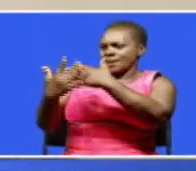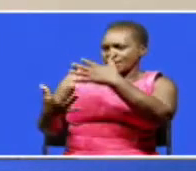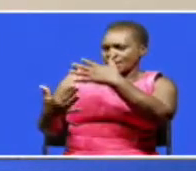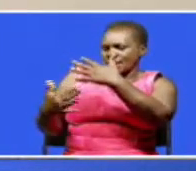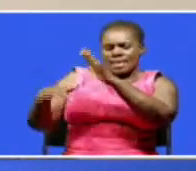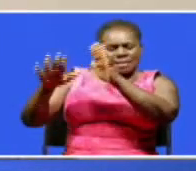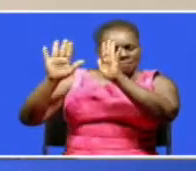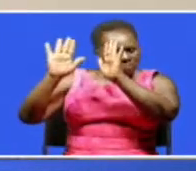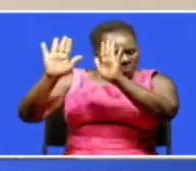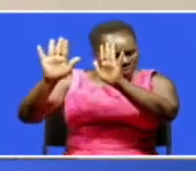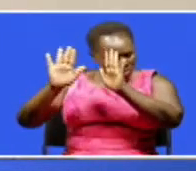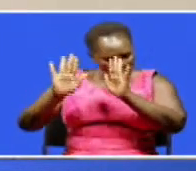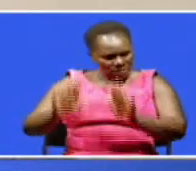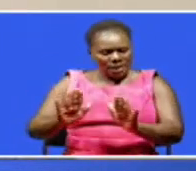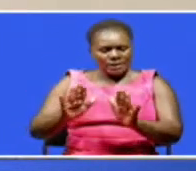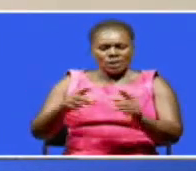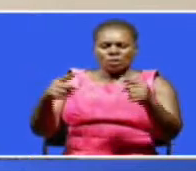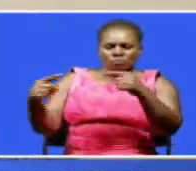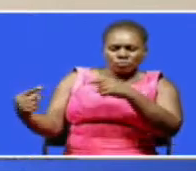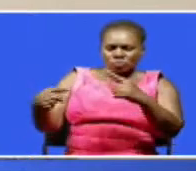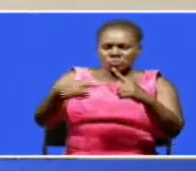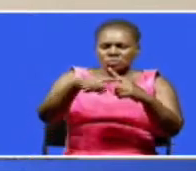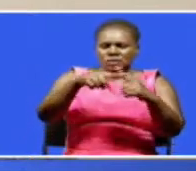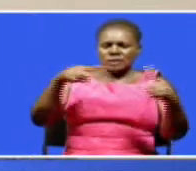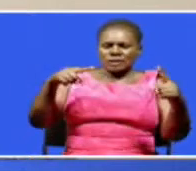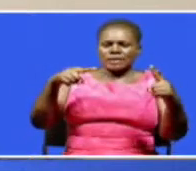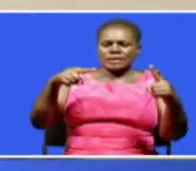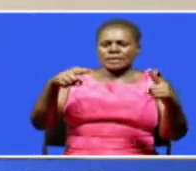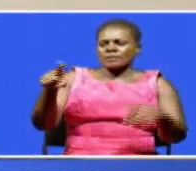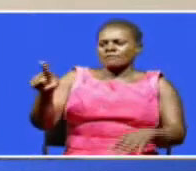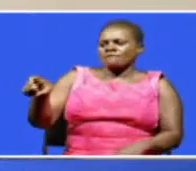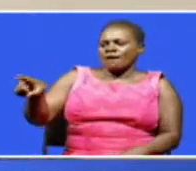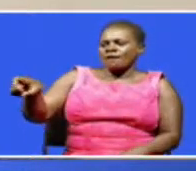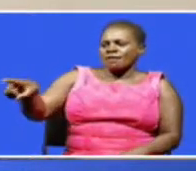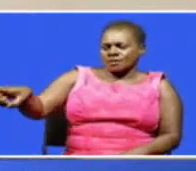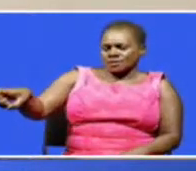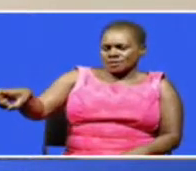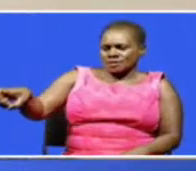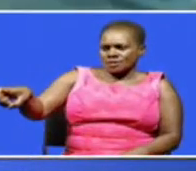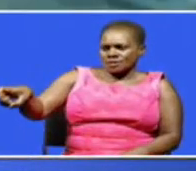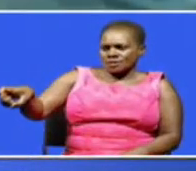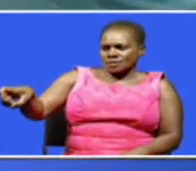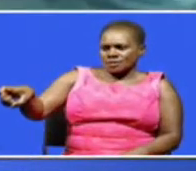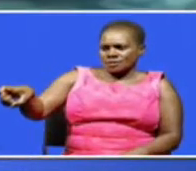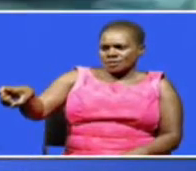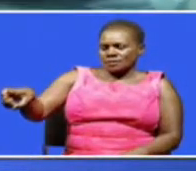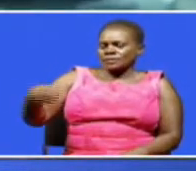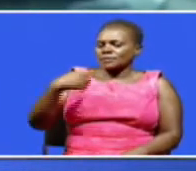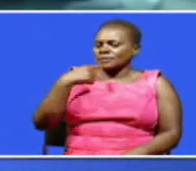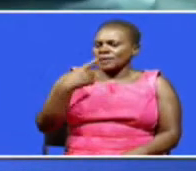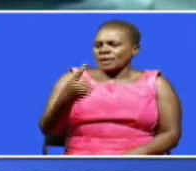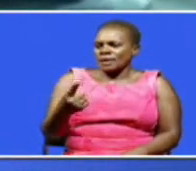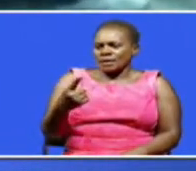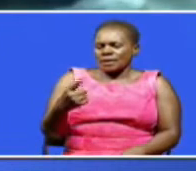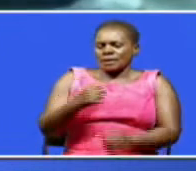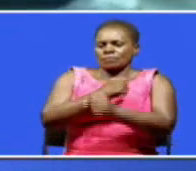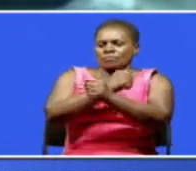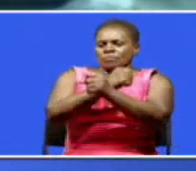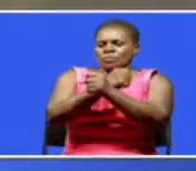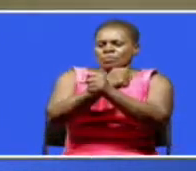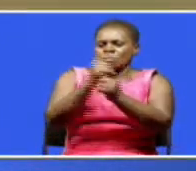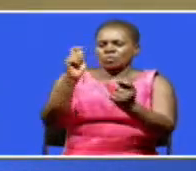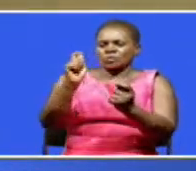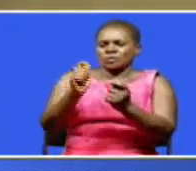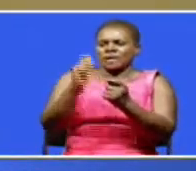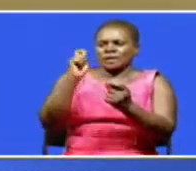play a role in fighting and killing the invading pathogens. Scientists say antibody tests were